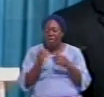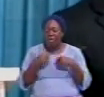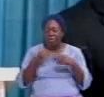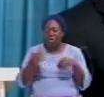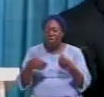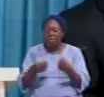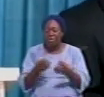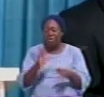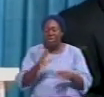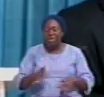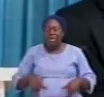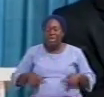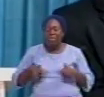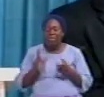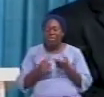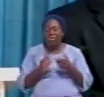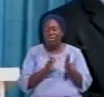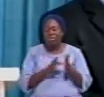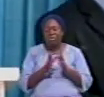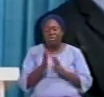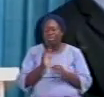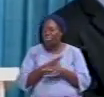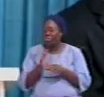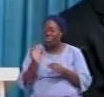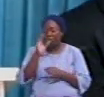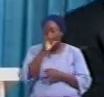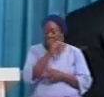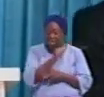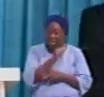because there's a special package from